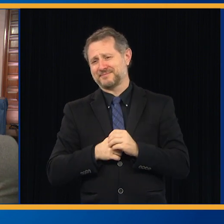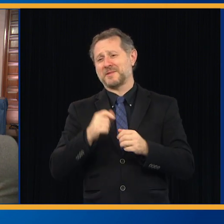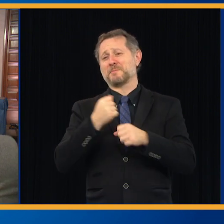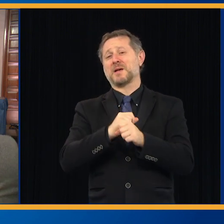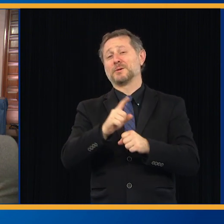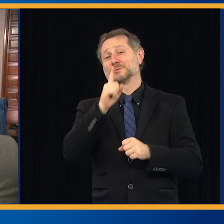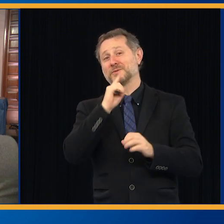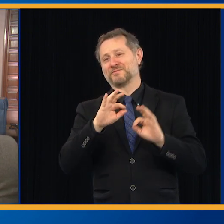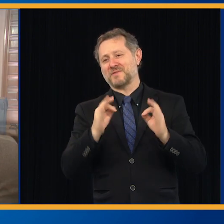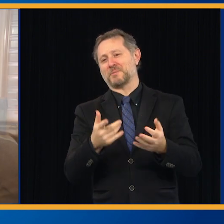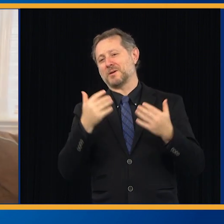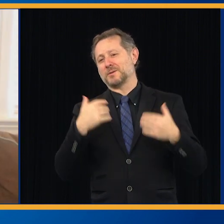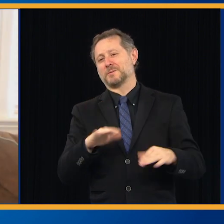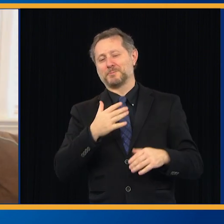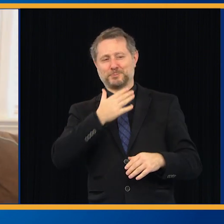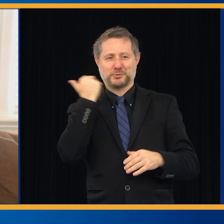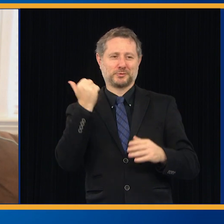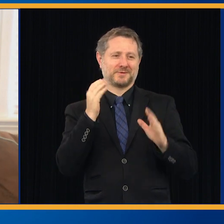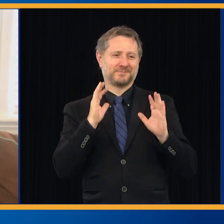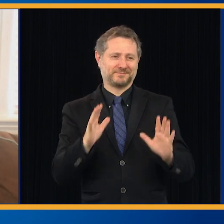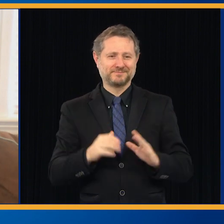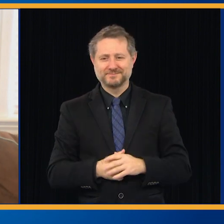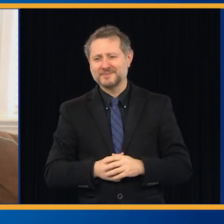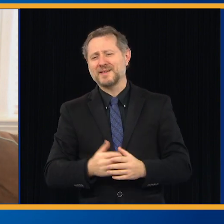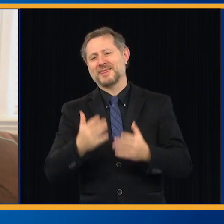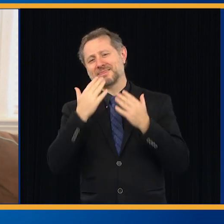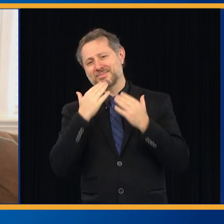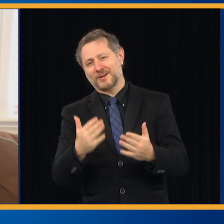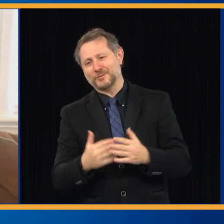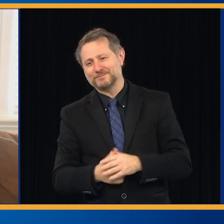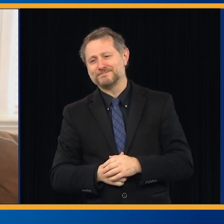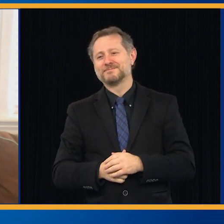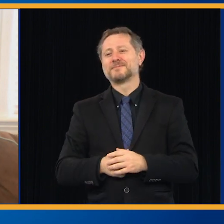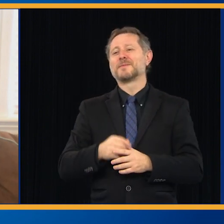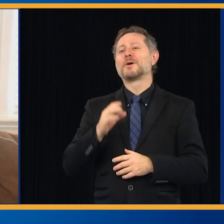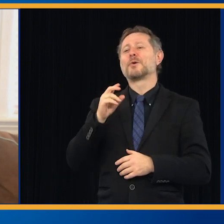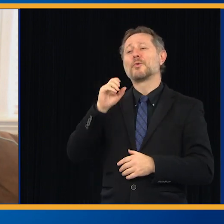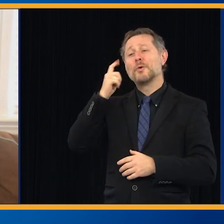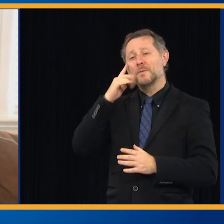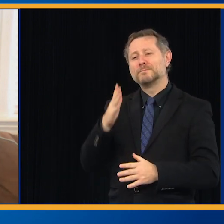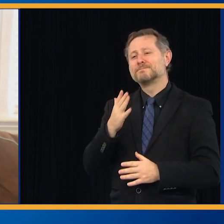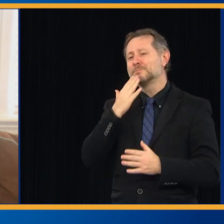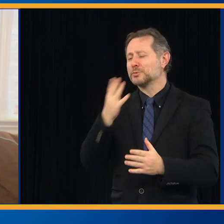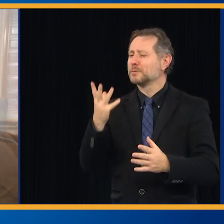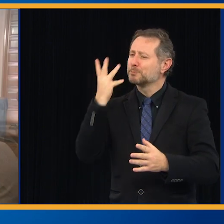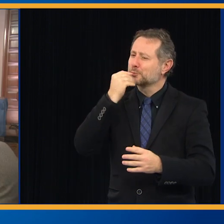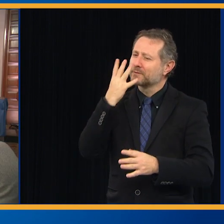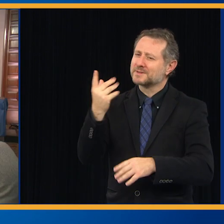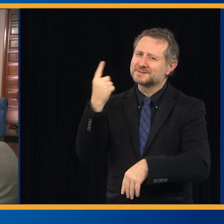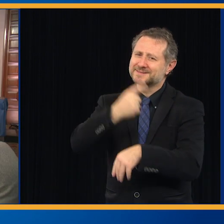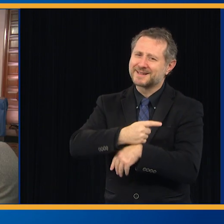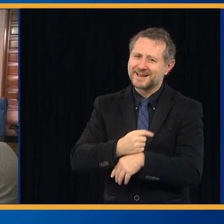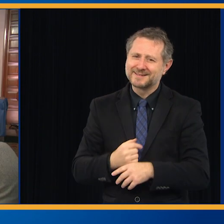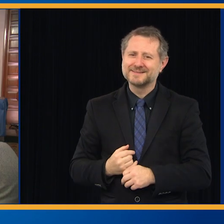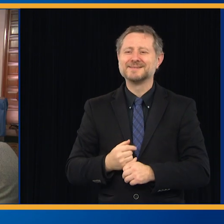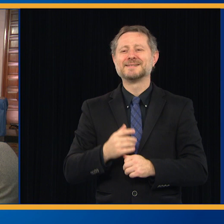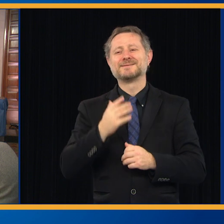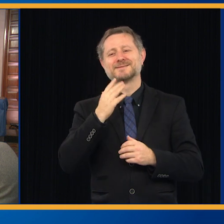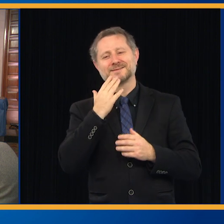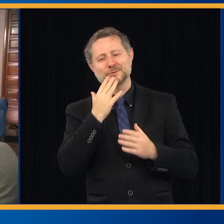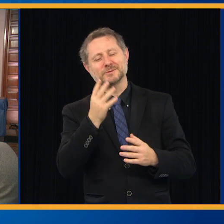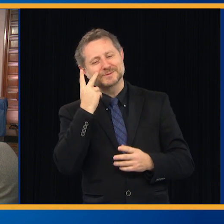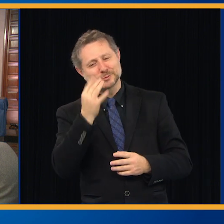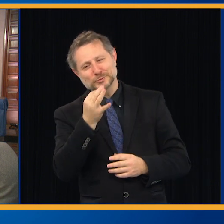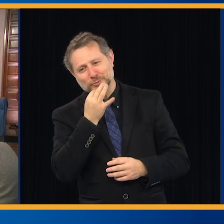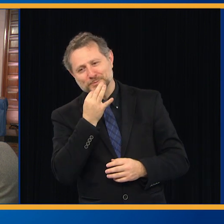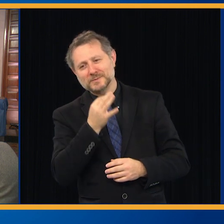really better than ever. Thank you. All right, you have a beautiful day. I'll see you soon. I know you want to see me I will.